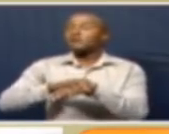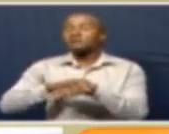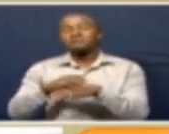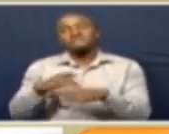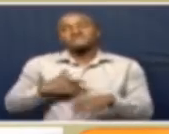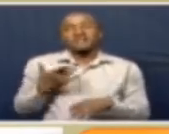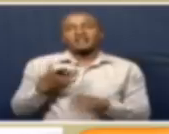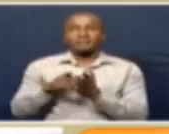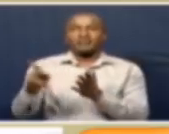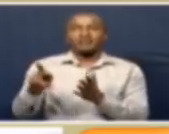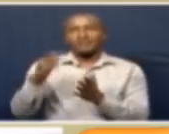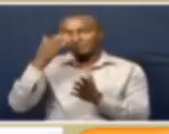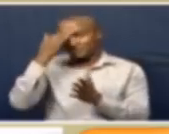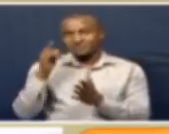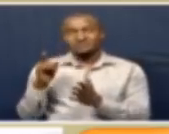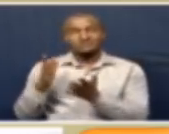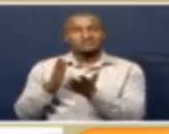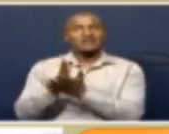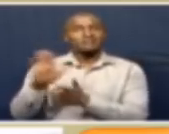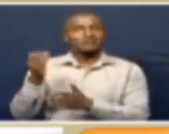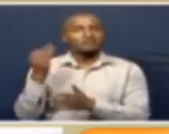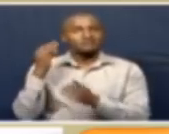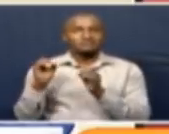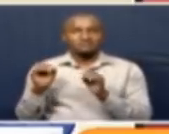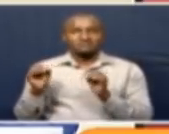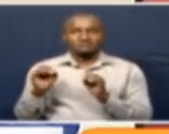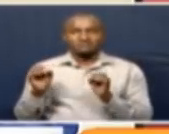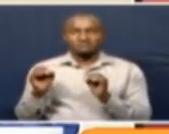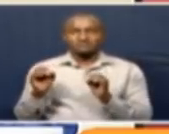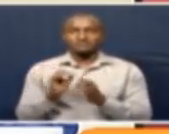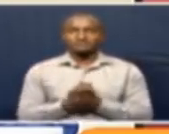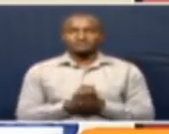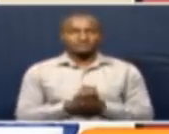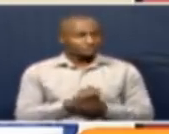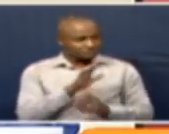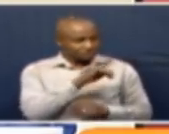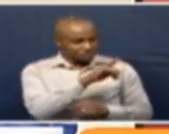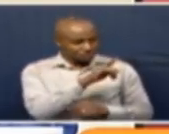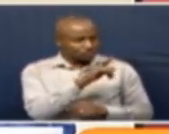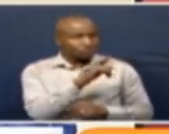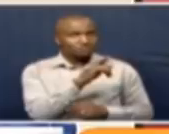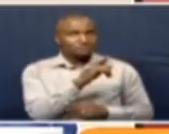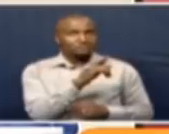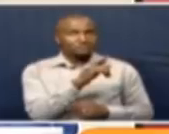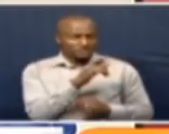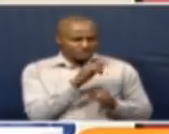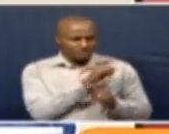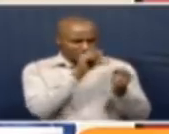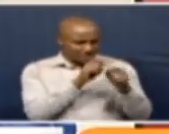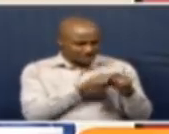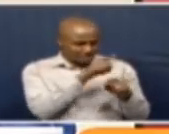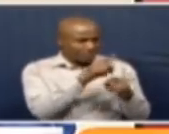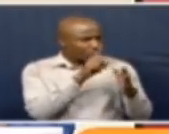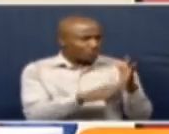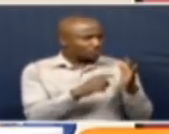course the models don't know their rights. Mm-hmm. Yeah. So for you, this particular moment in time, what